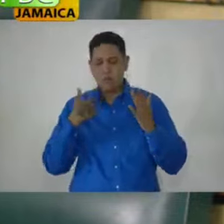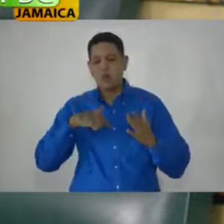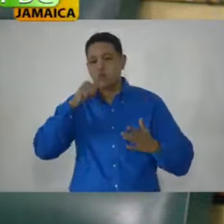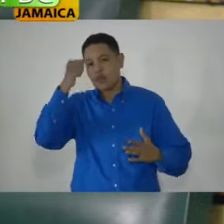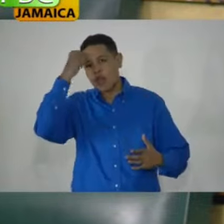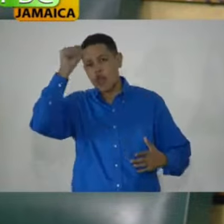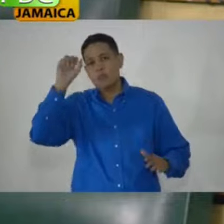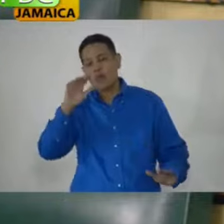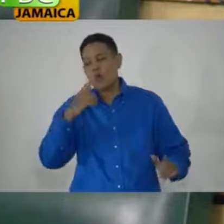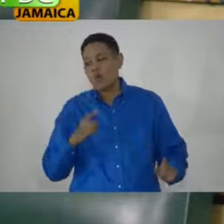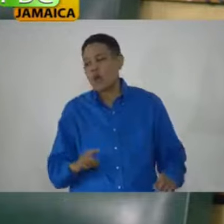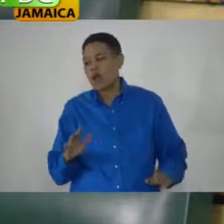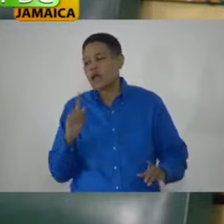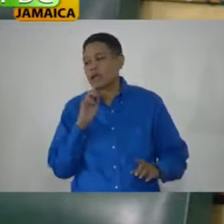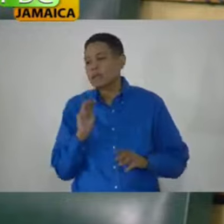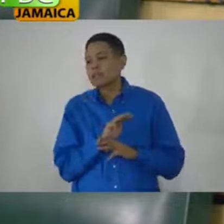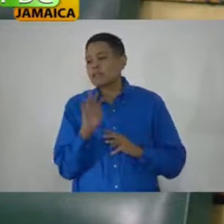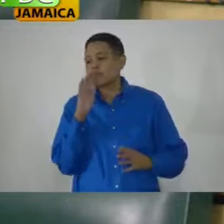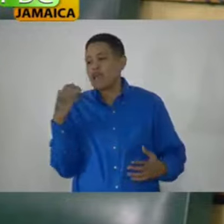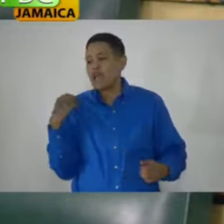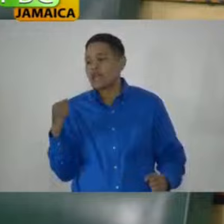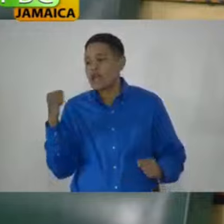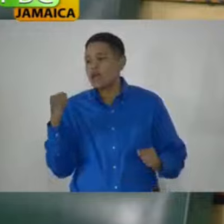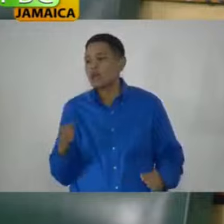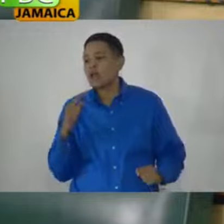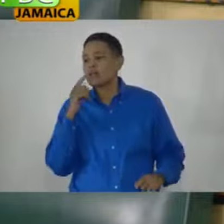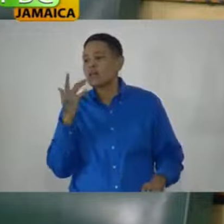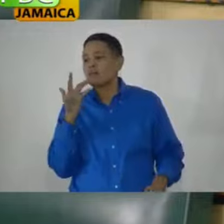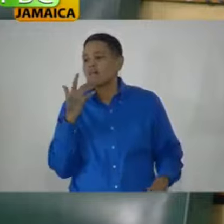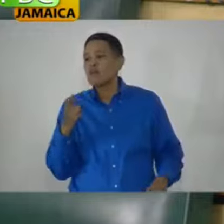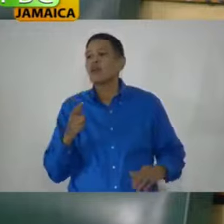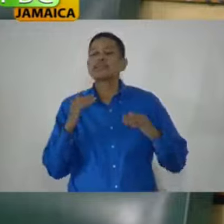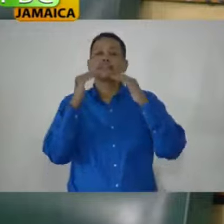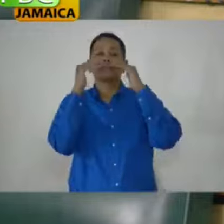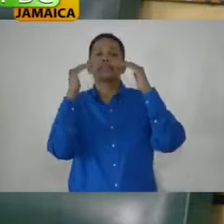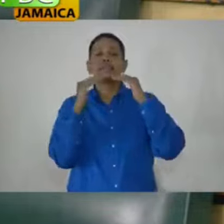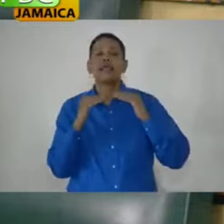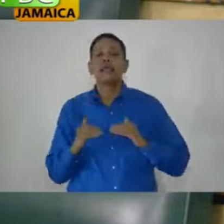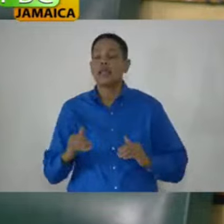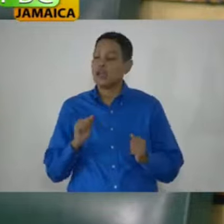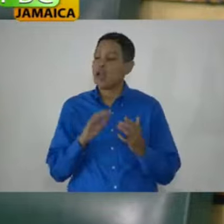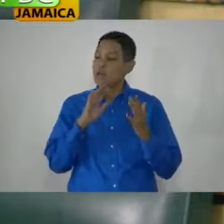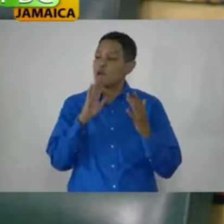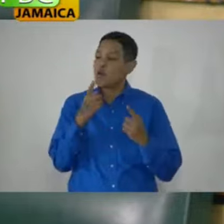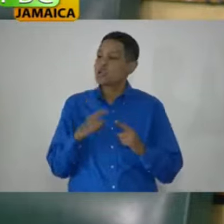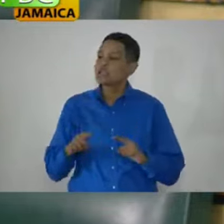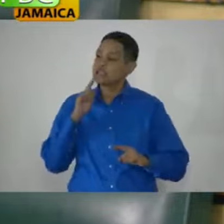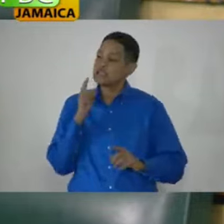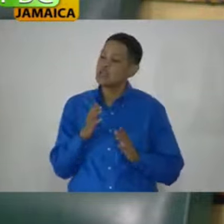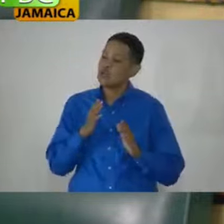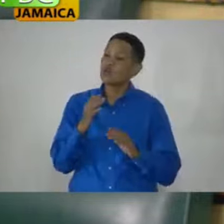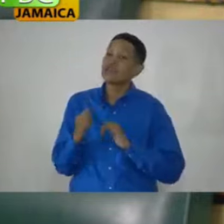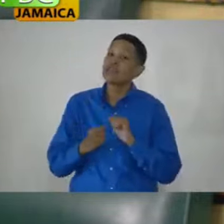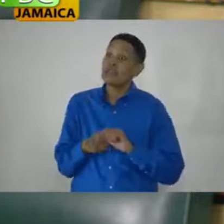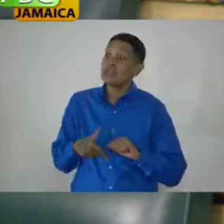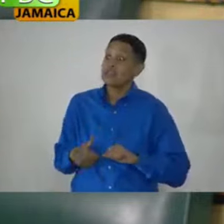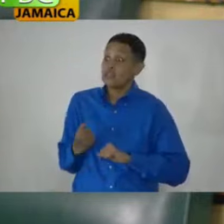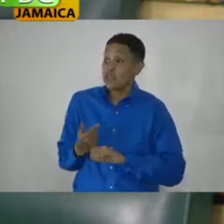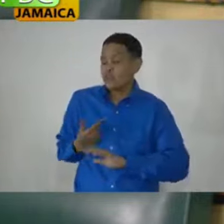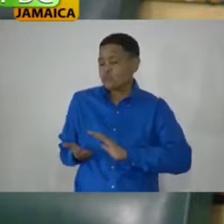opposed. And the Ministry of Health and Wellness prefers the tiered approach. In the course of the year, we will continue